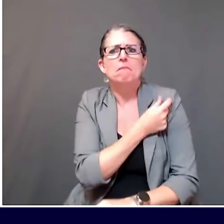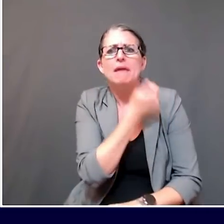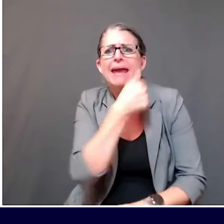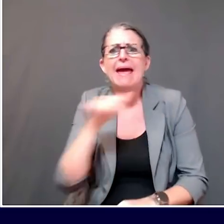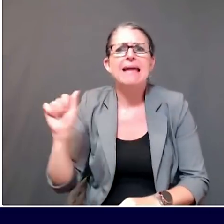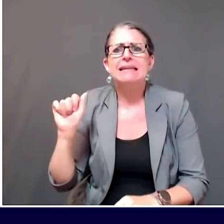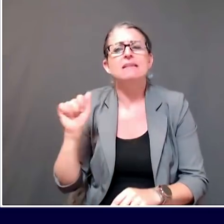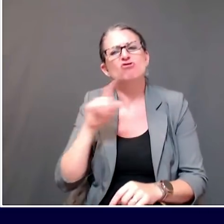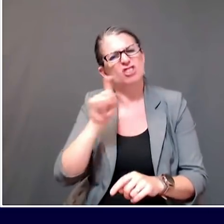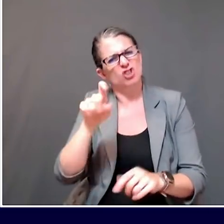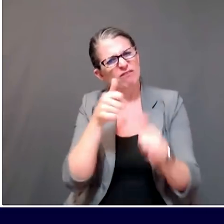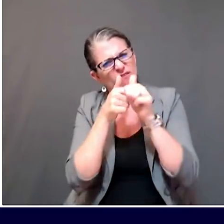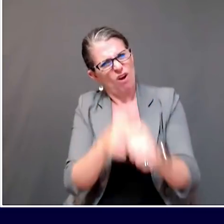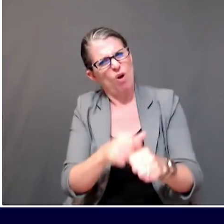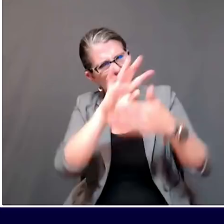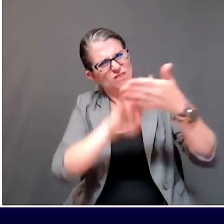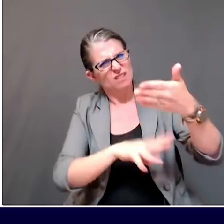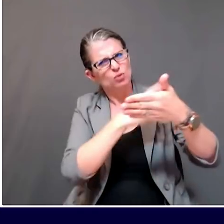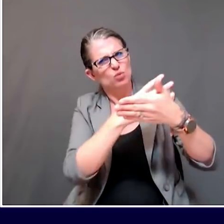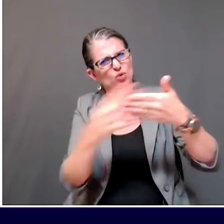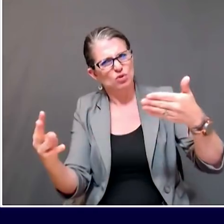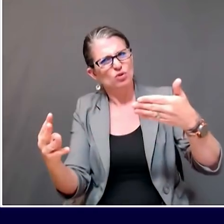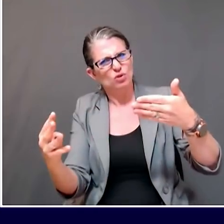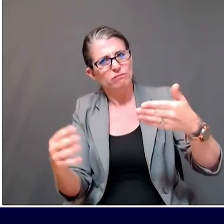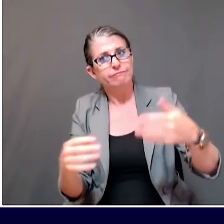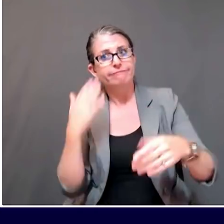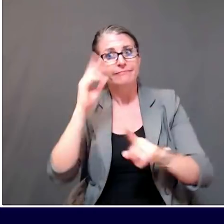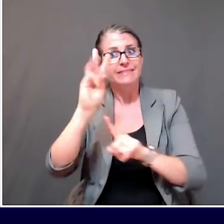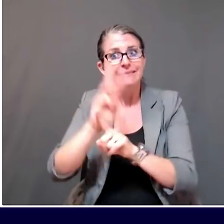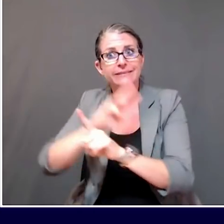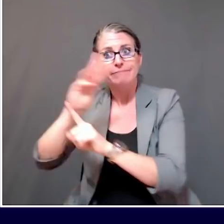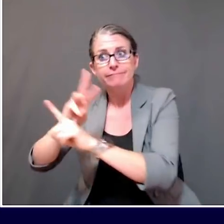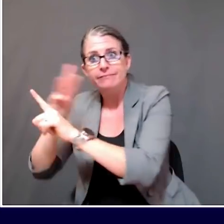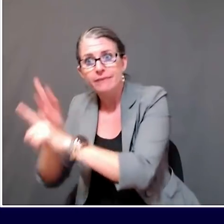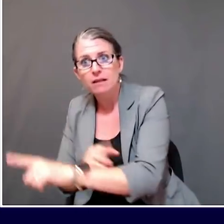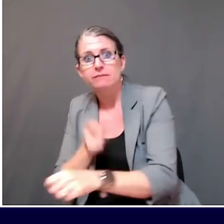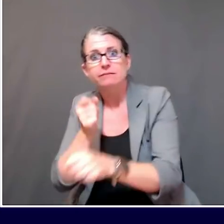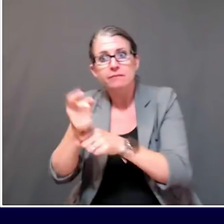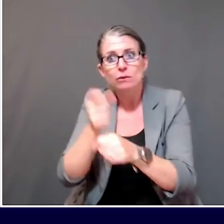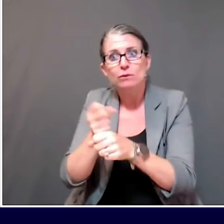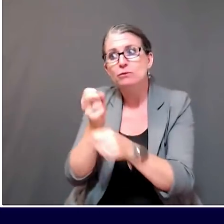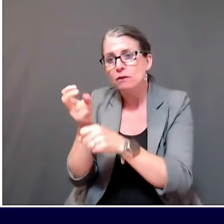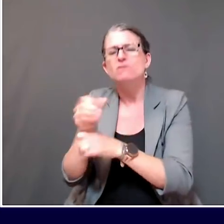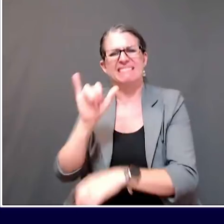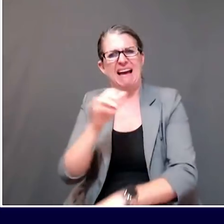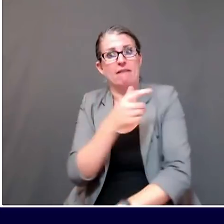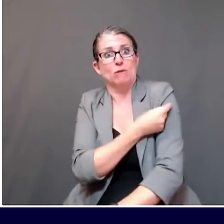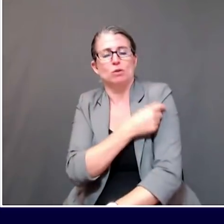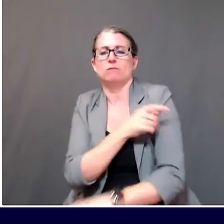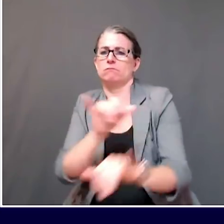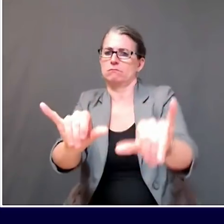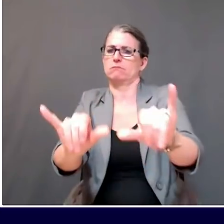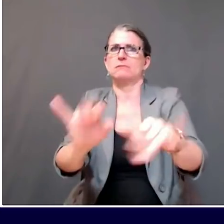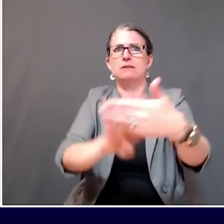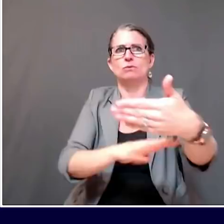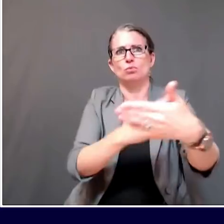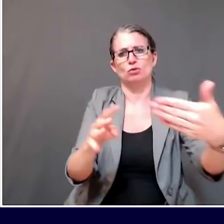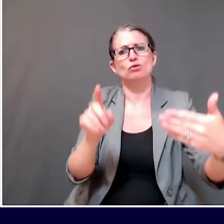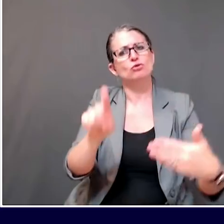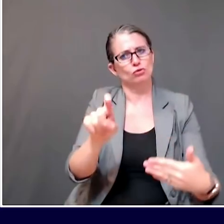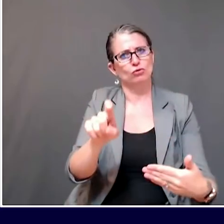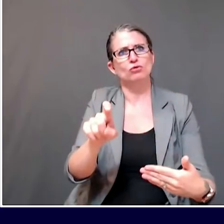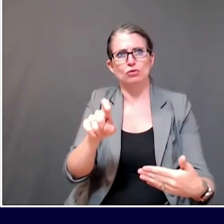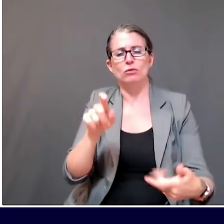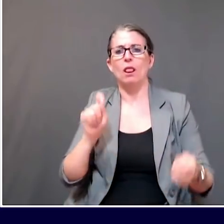to come on that piece over the next coming days. So please stay tuned on that. With respect to the marathon issue, I'll turn that over